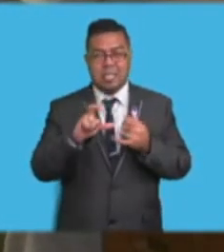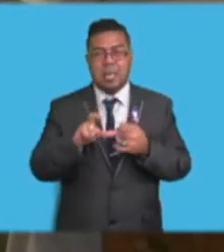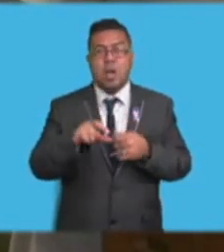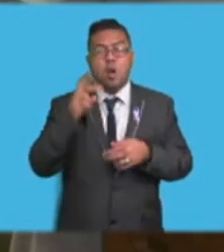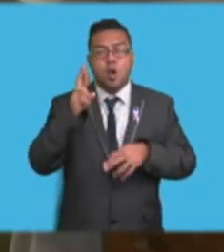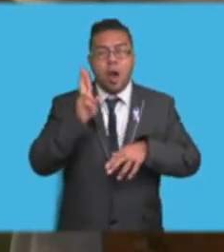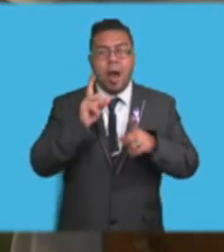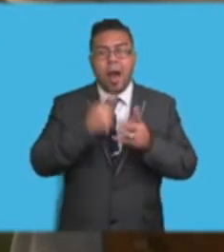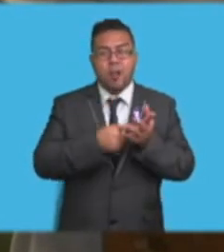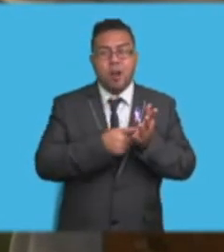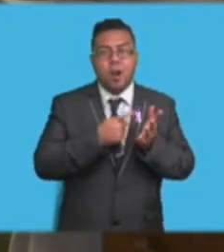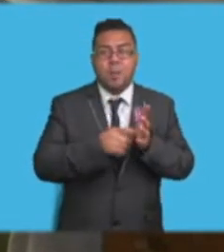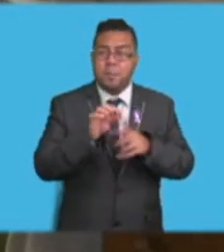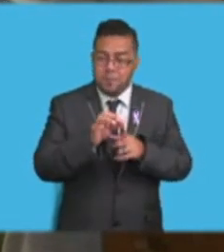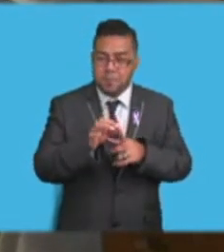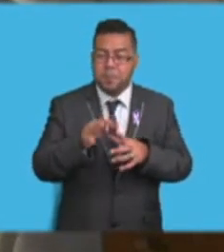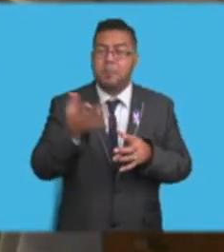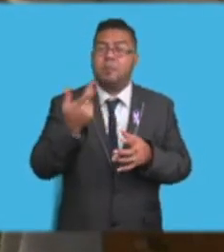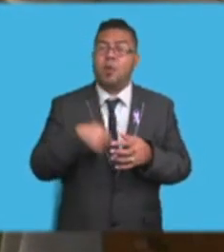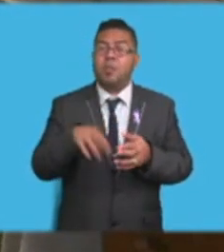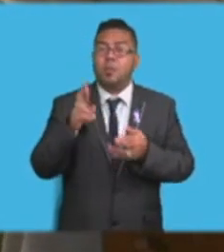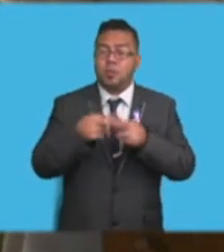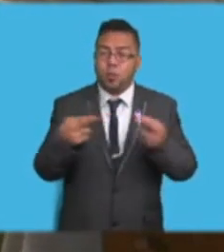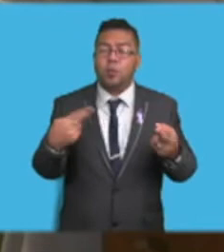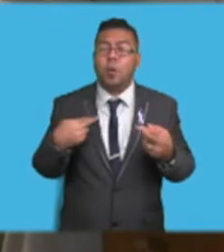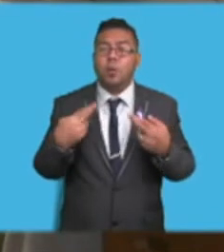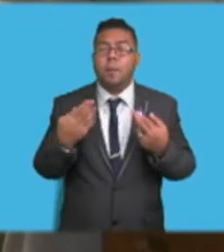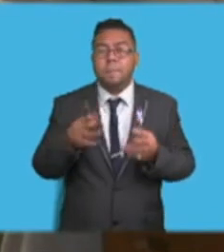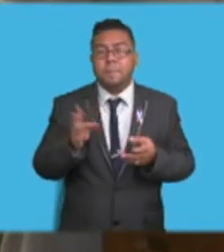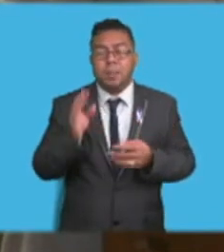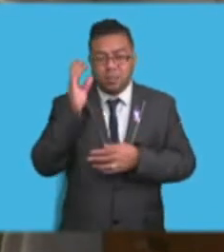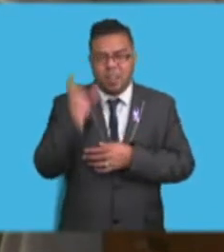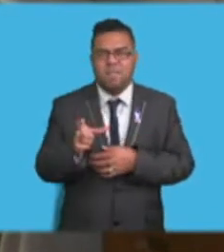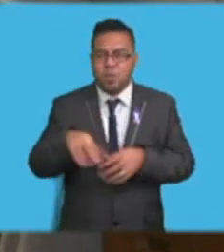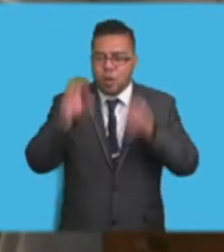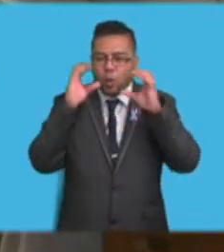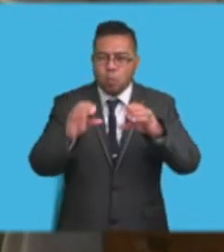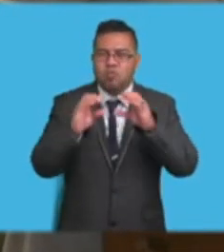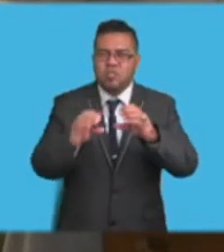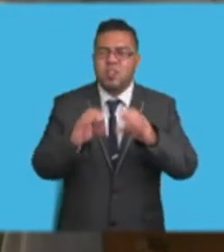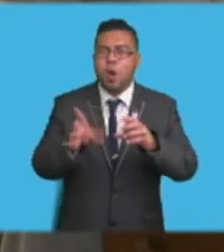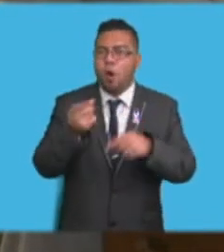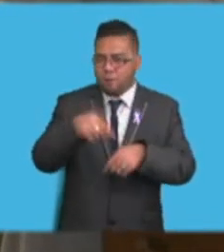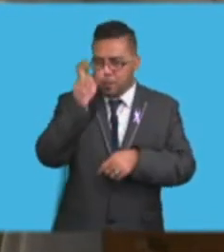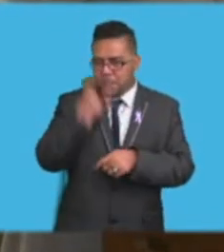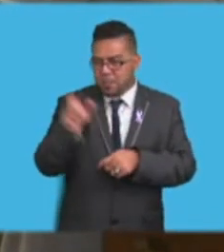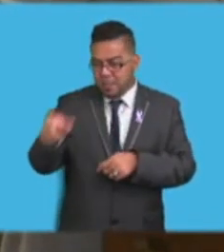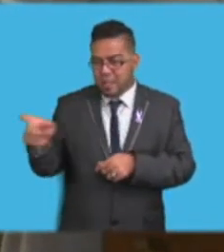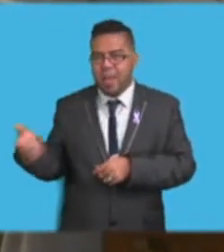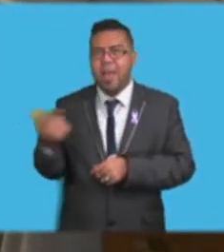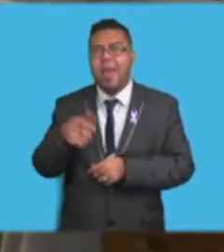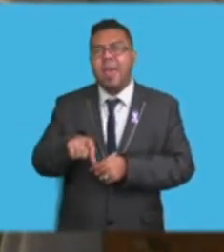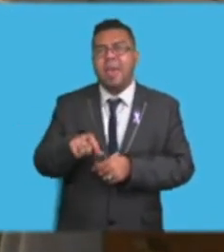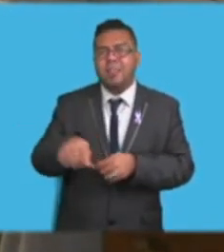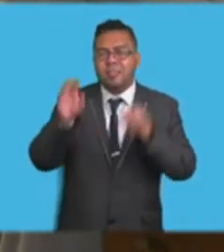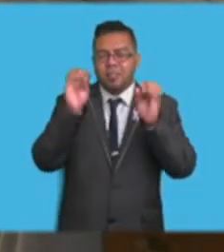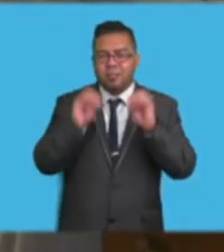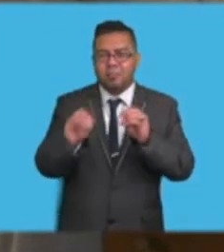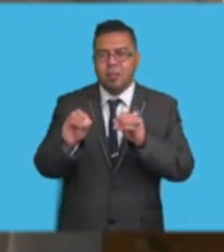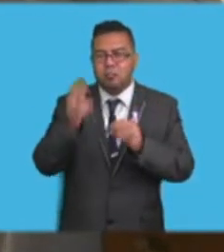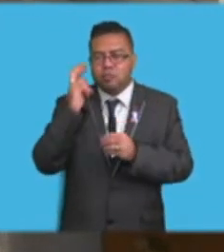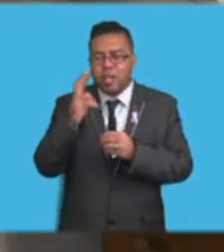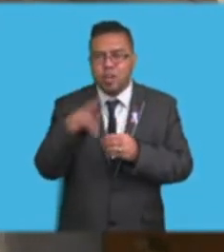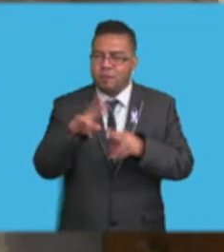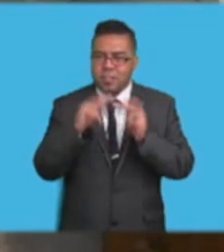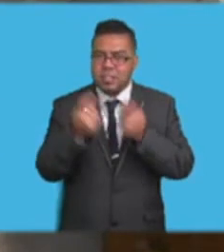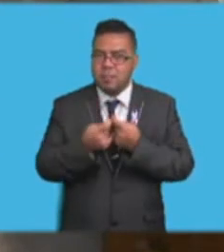grateful to the resource personnel for the enormous coaching and preparation of the team. This forum effectively equipped the Fijian delegation